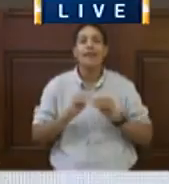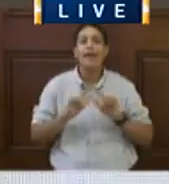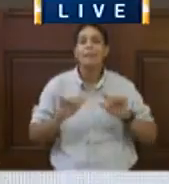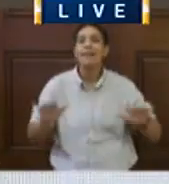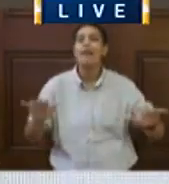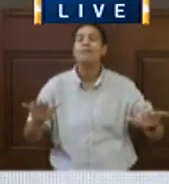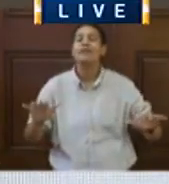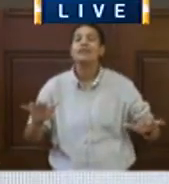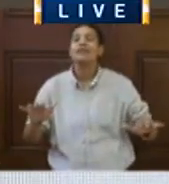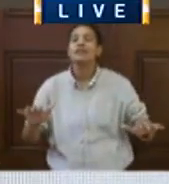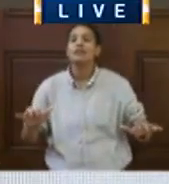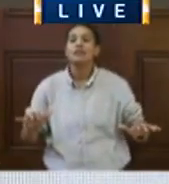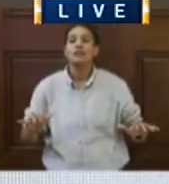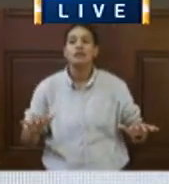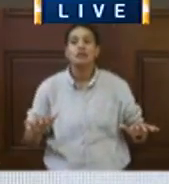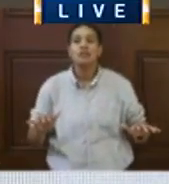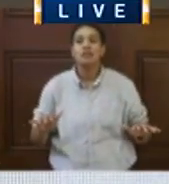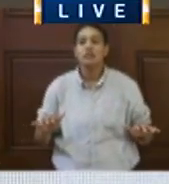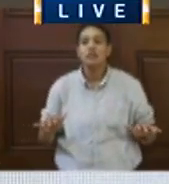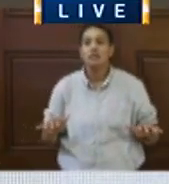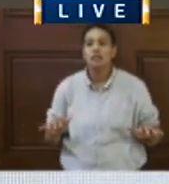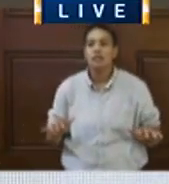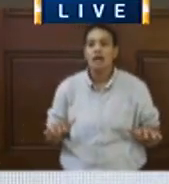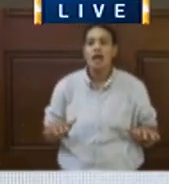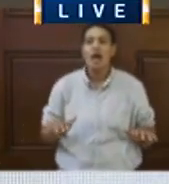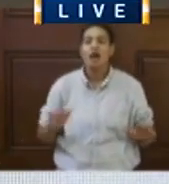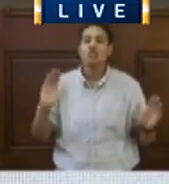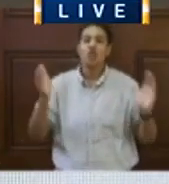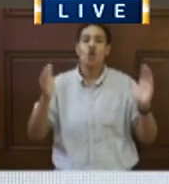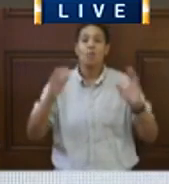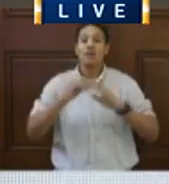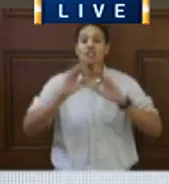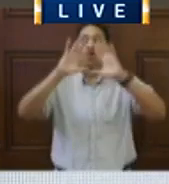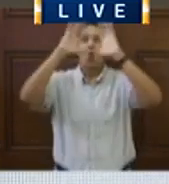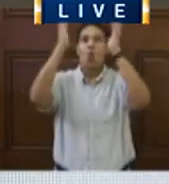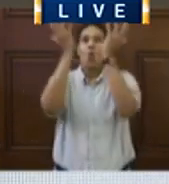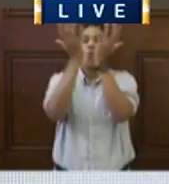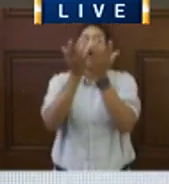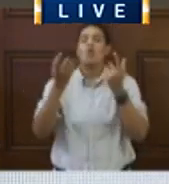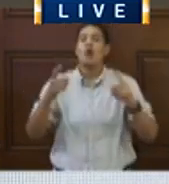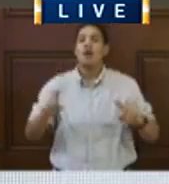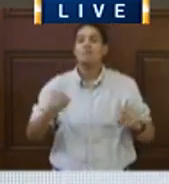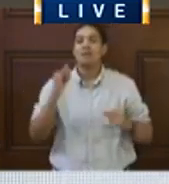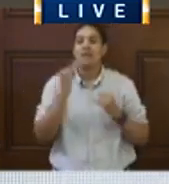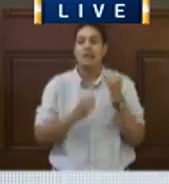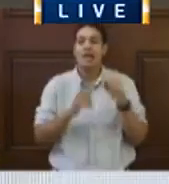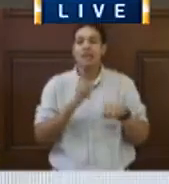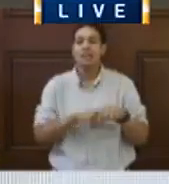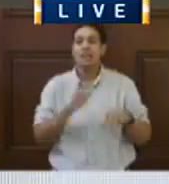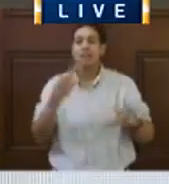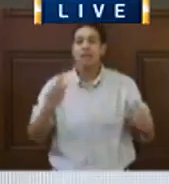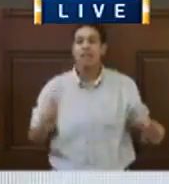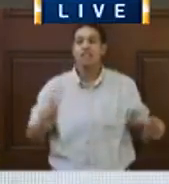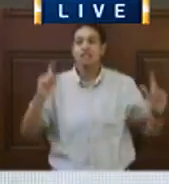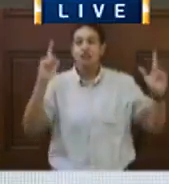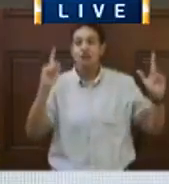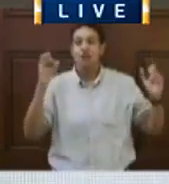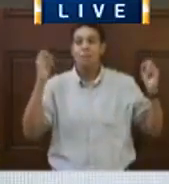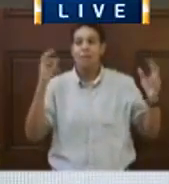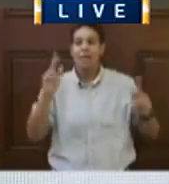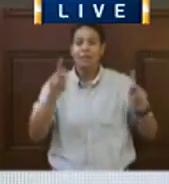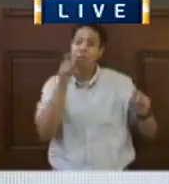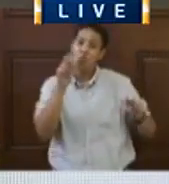place us in a kind of global context. Last time I didn't have the charts up, so many persons who were